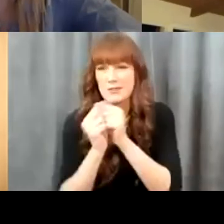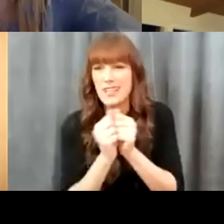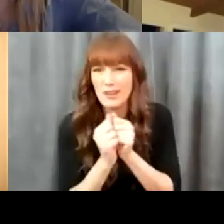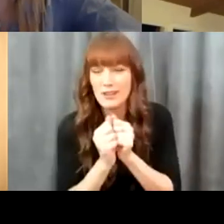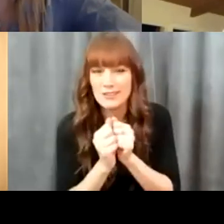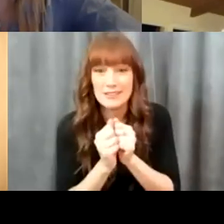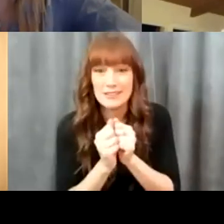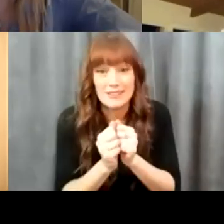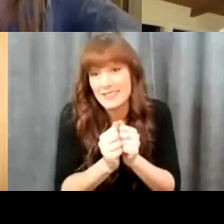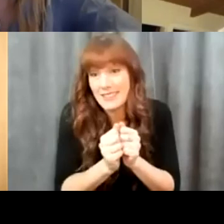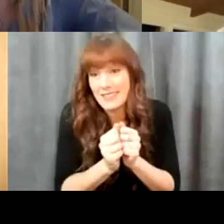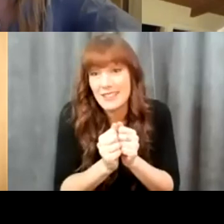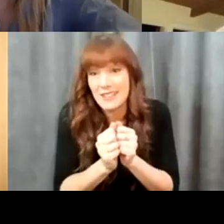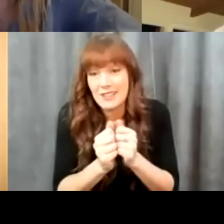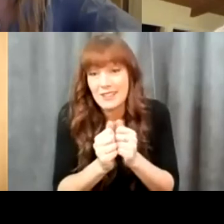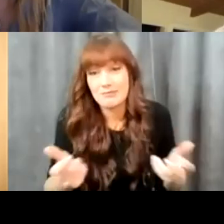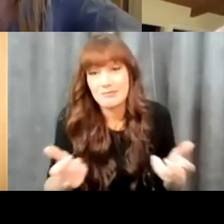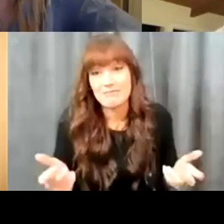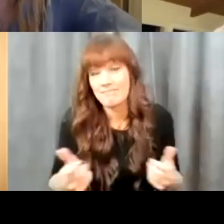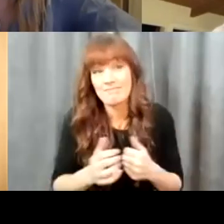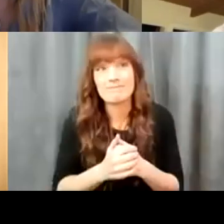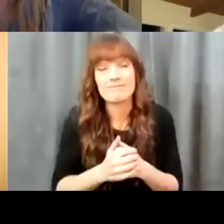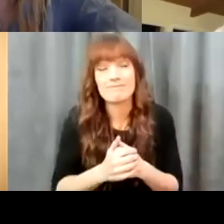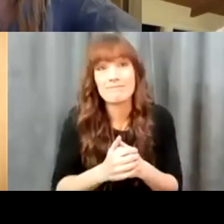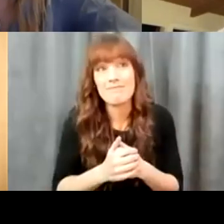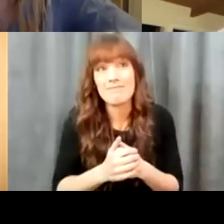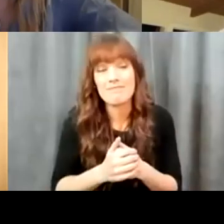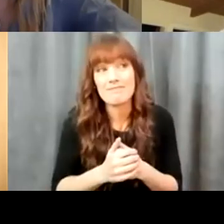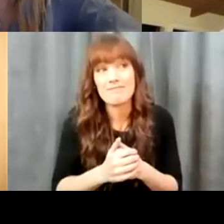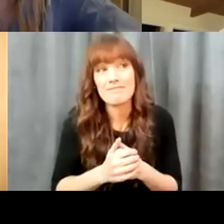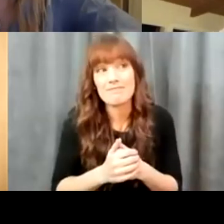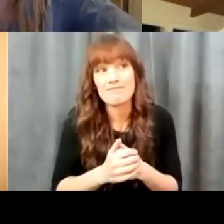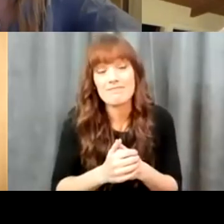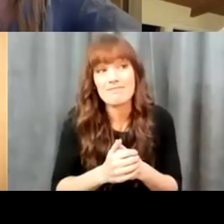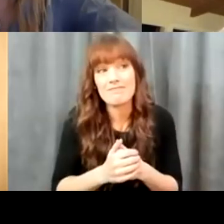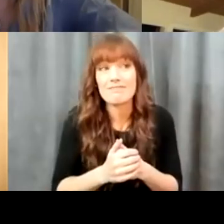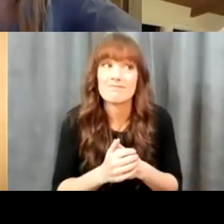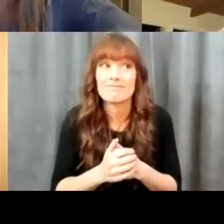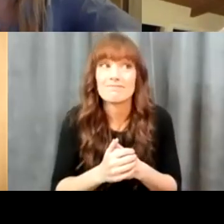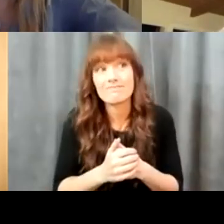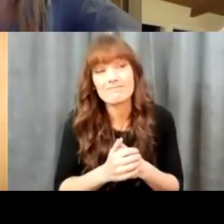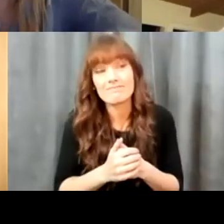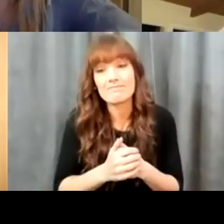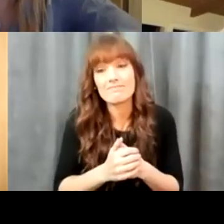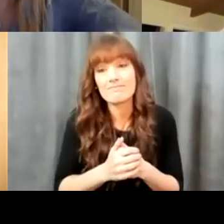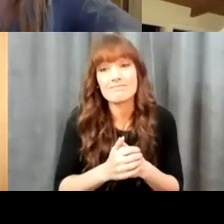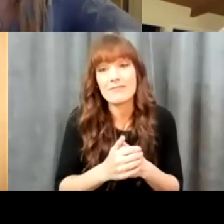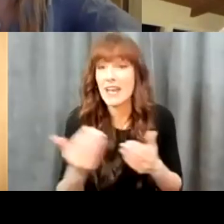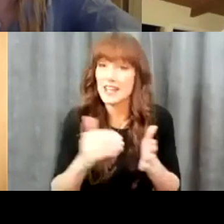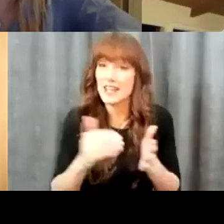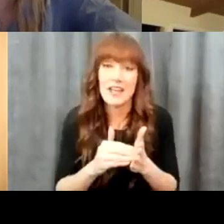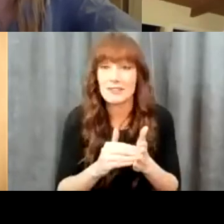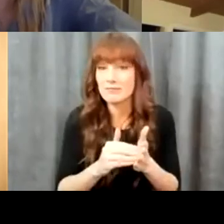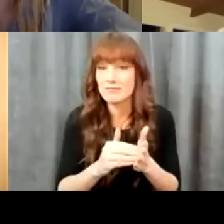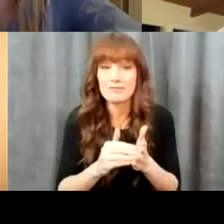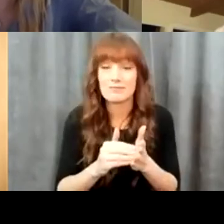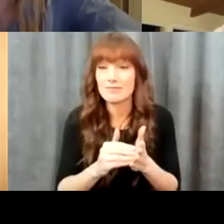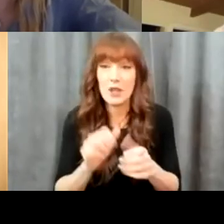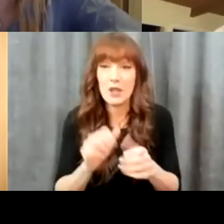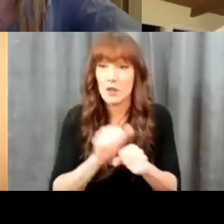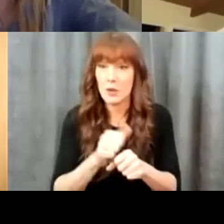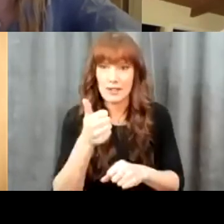So we don't have our own atrophy. So it was, again, the